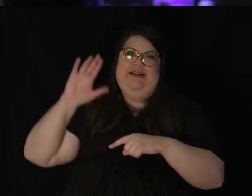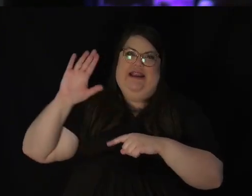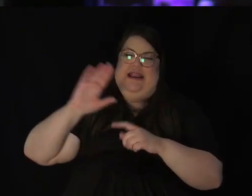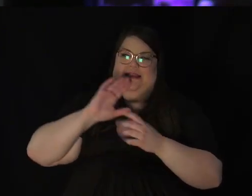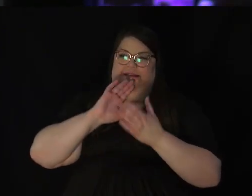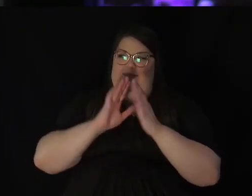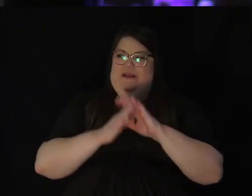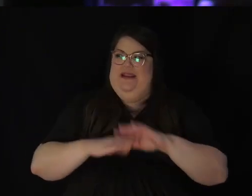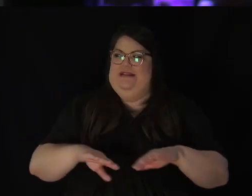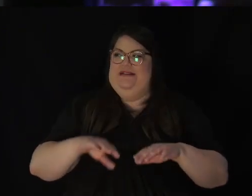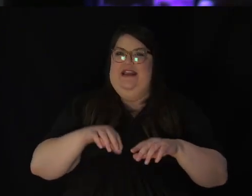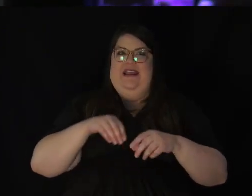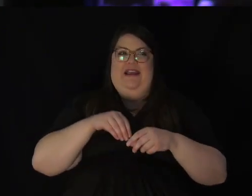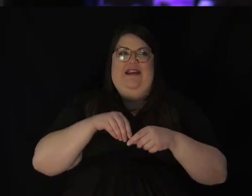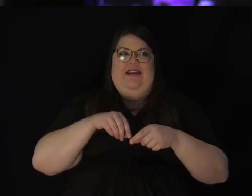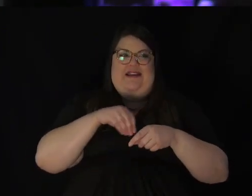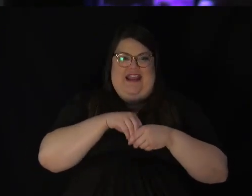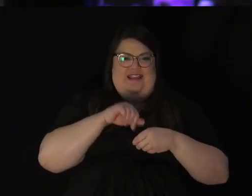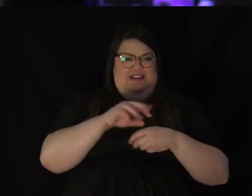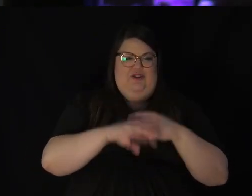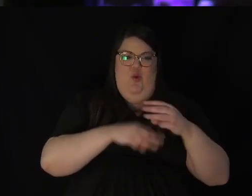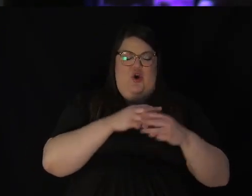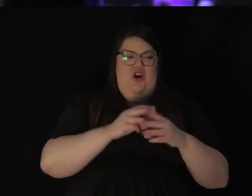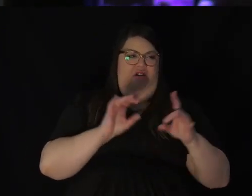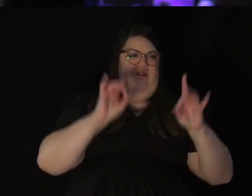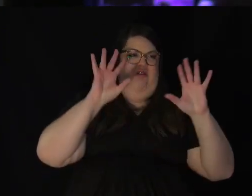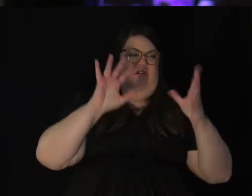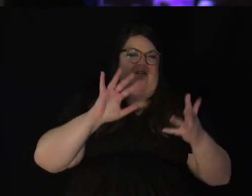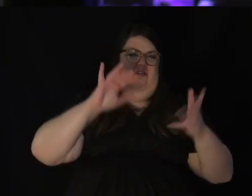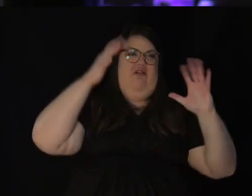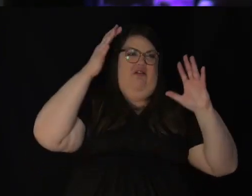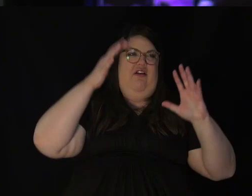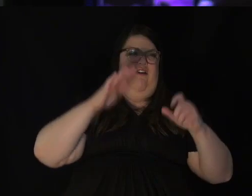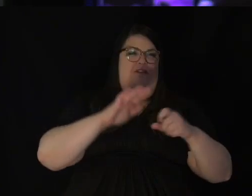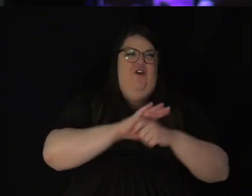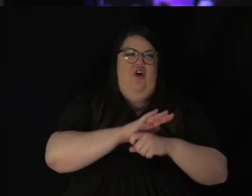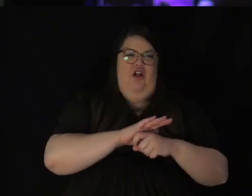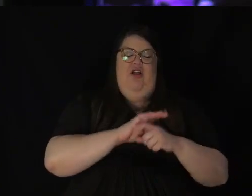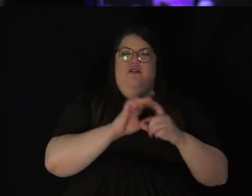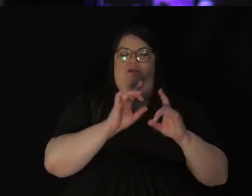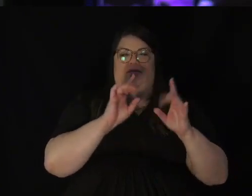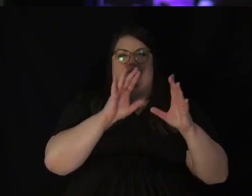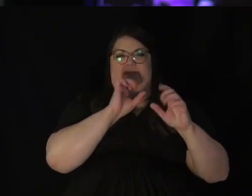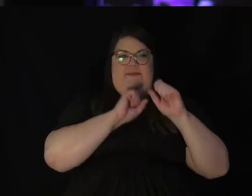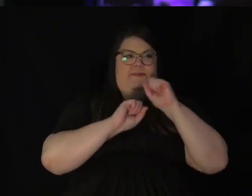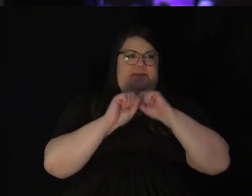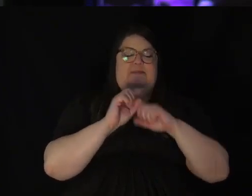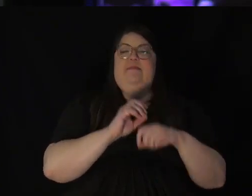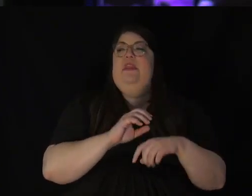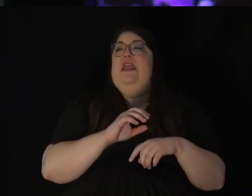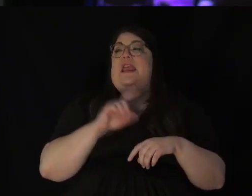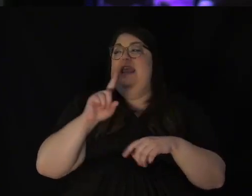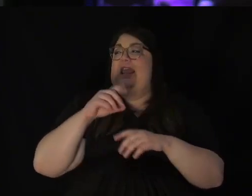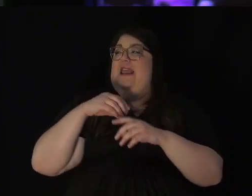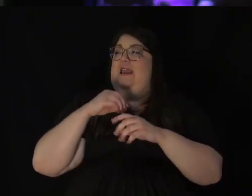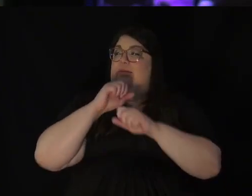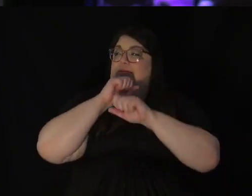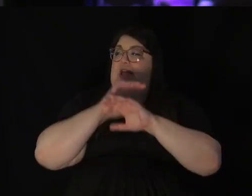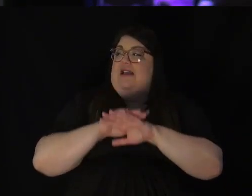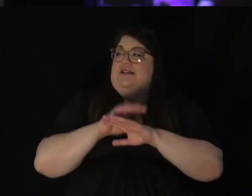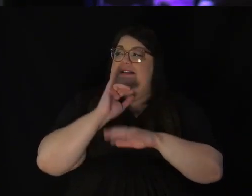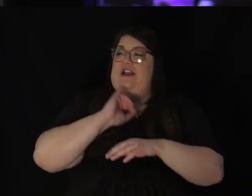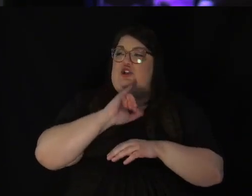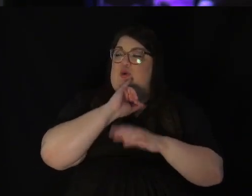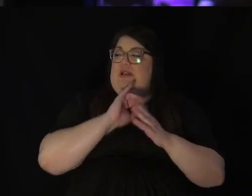turbulent world filled with tribulation. He blessed the Israelites with